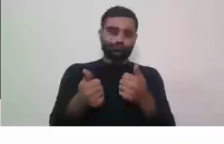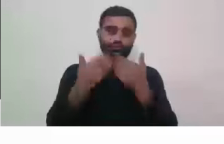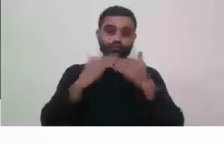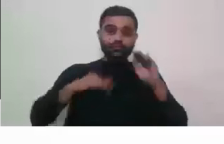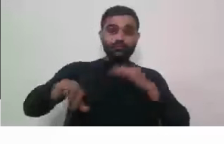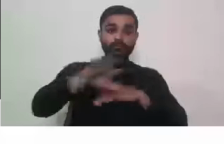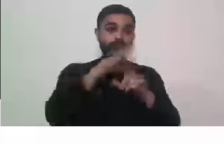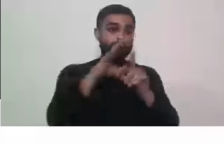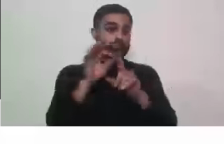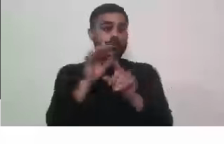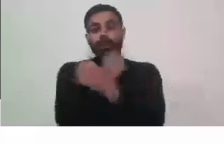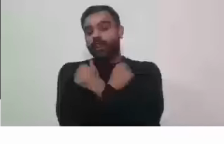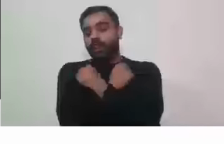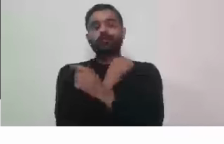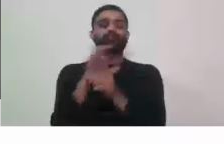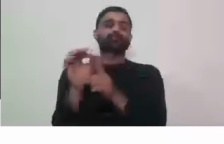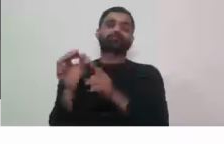love these things.